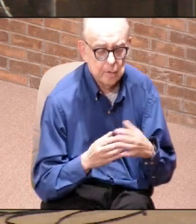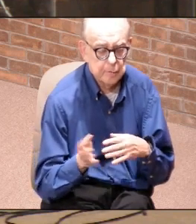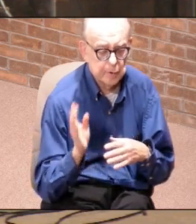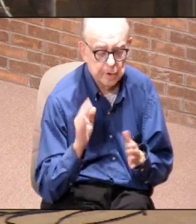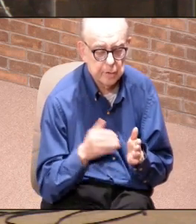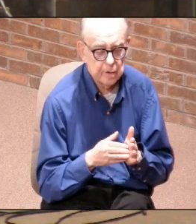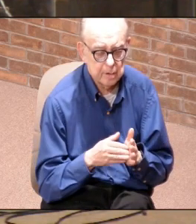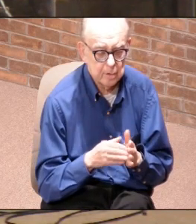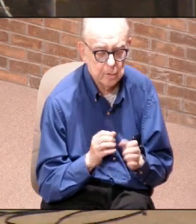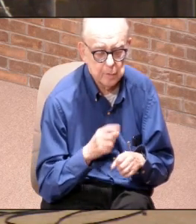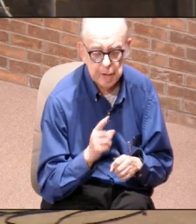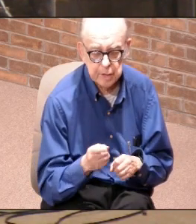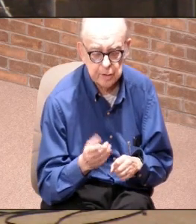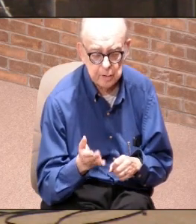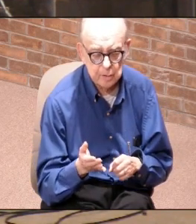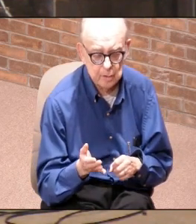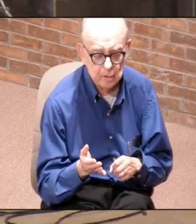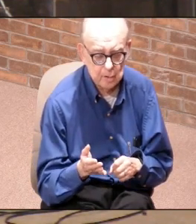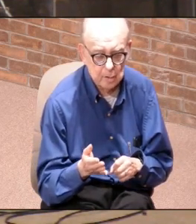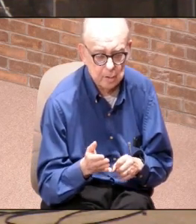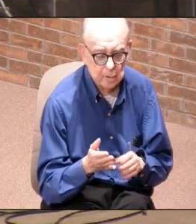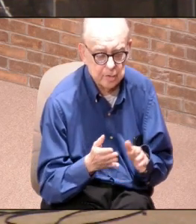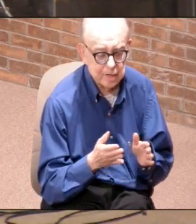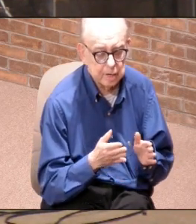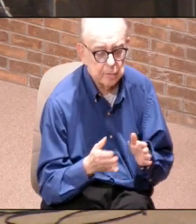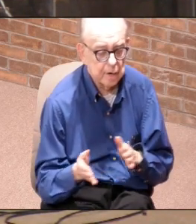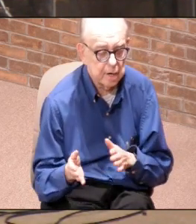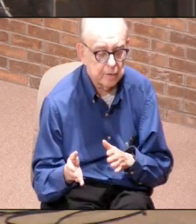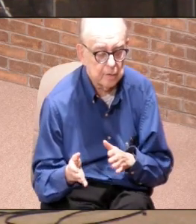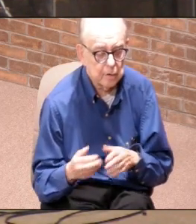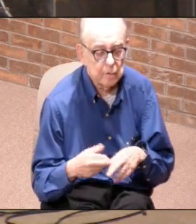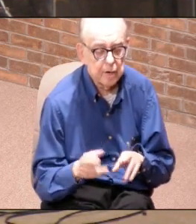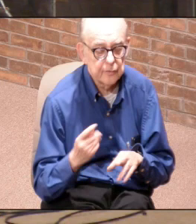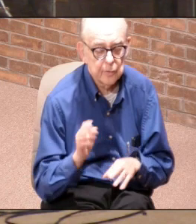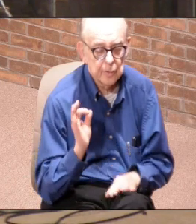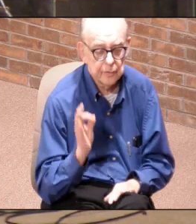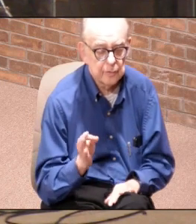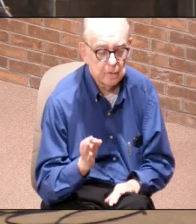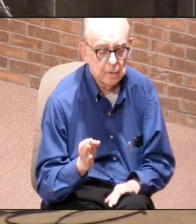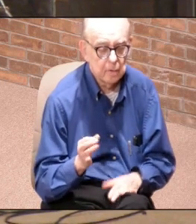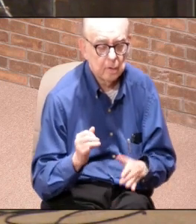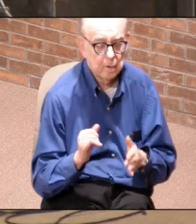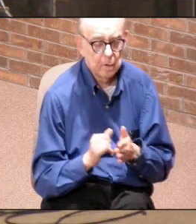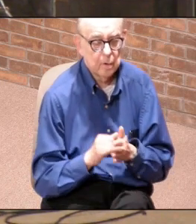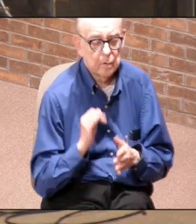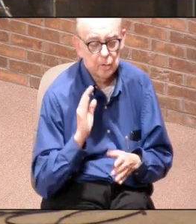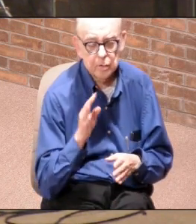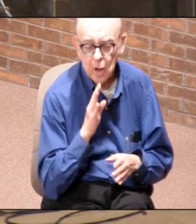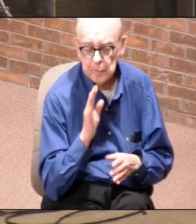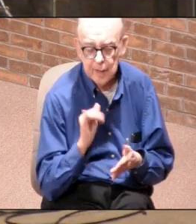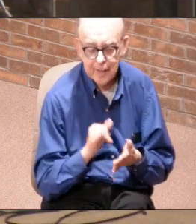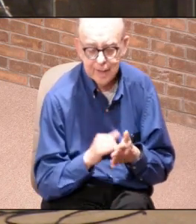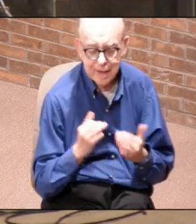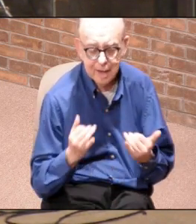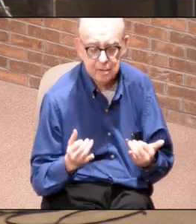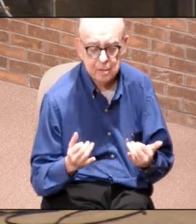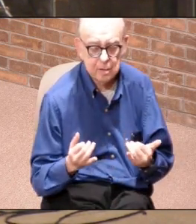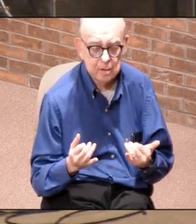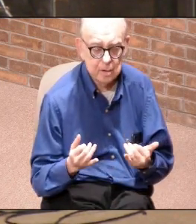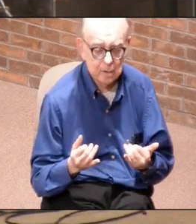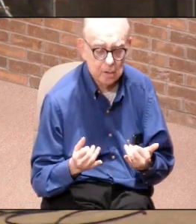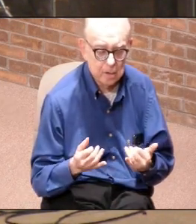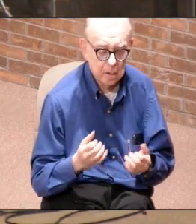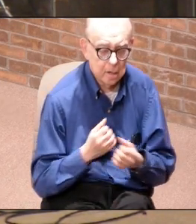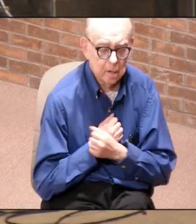are to make you prepare for the future. And that's what we're going to talk about today.